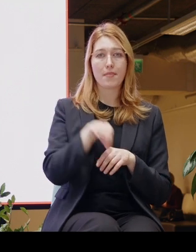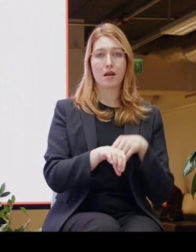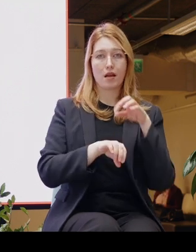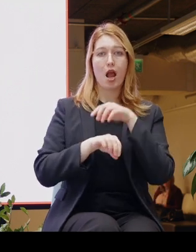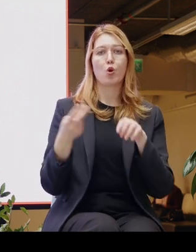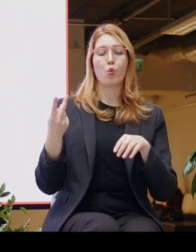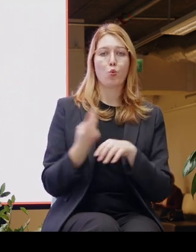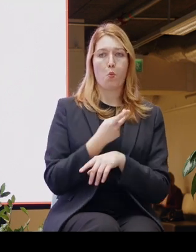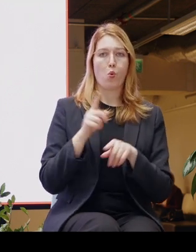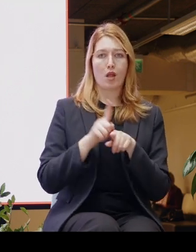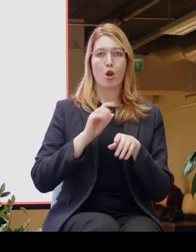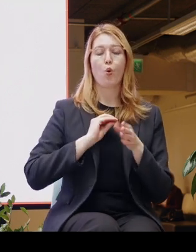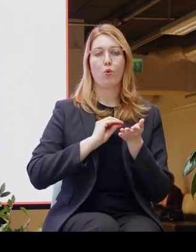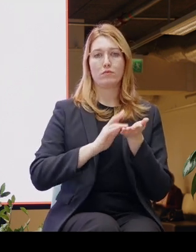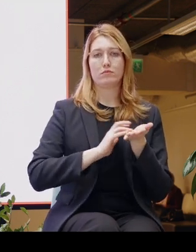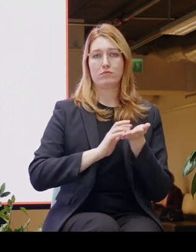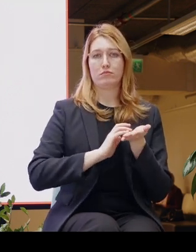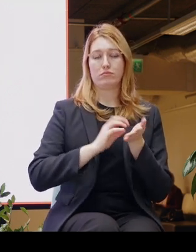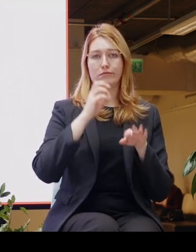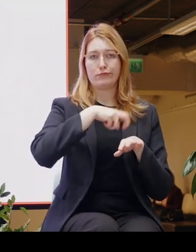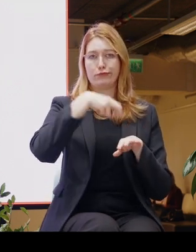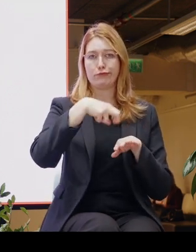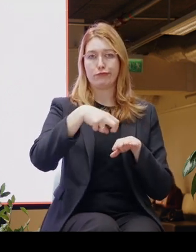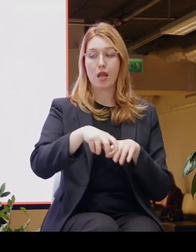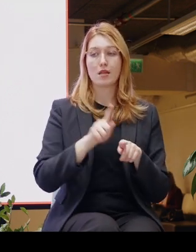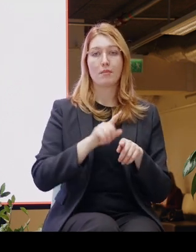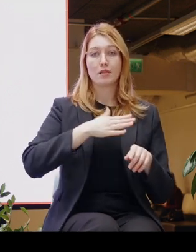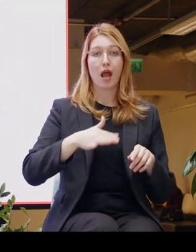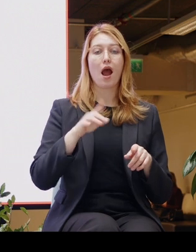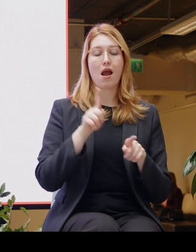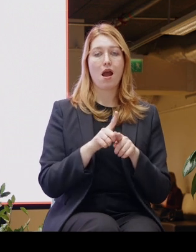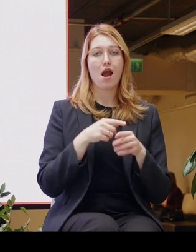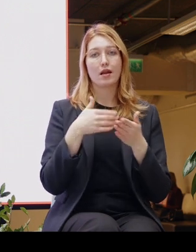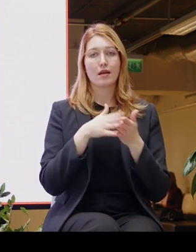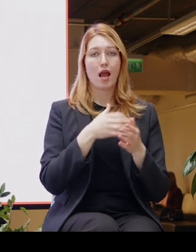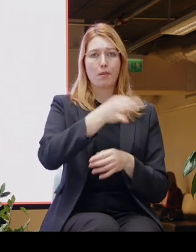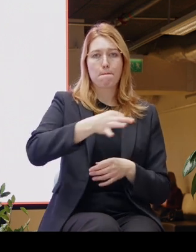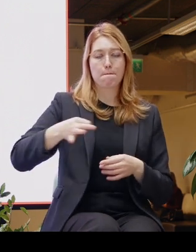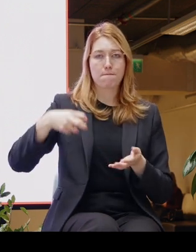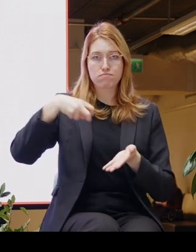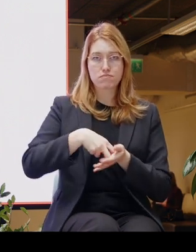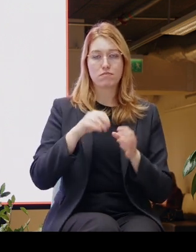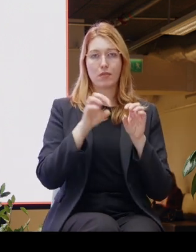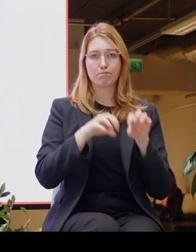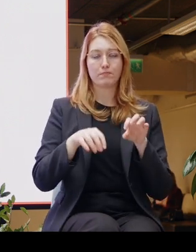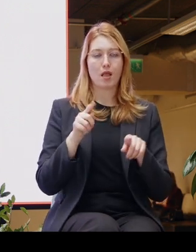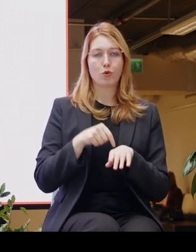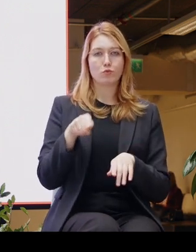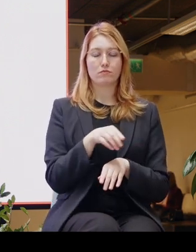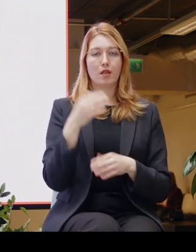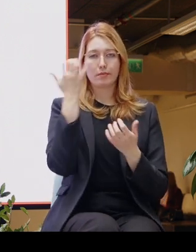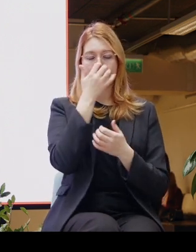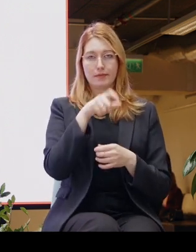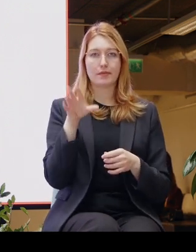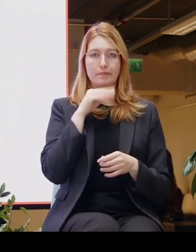duplicated. And the staircase is tactile and visually marked, which is also written in the